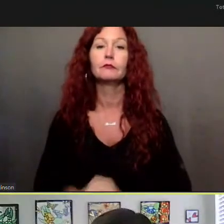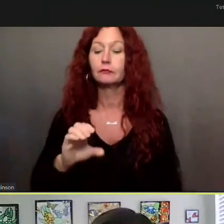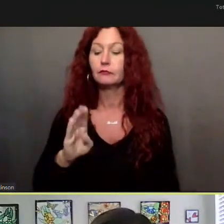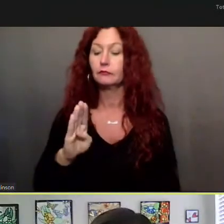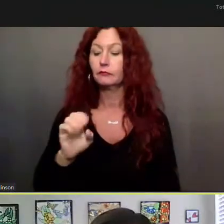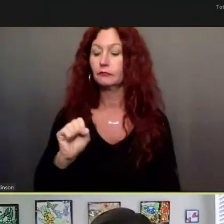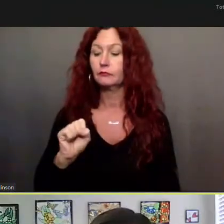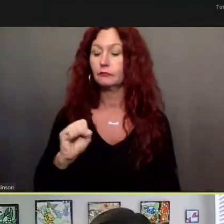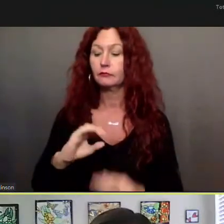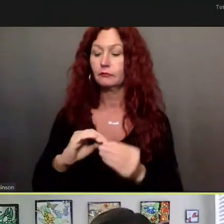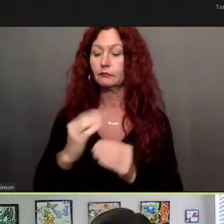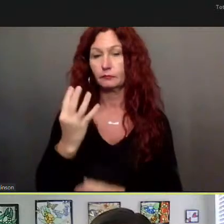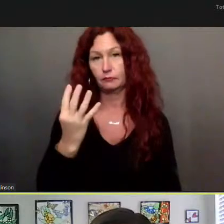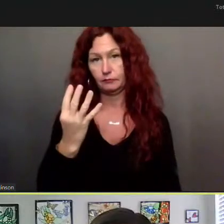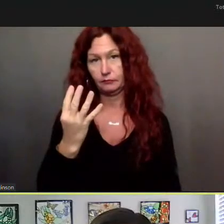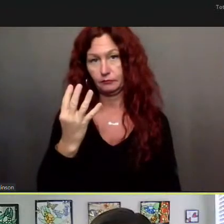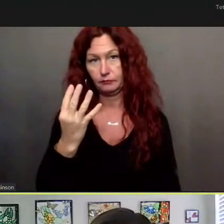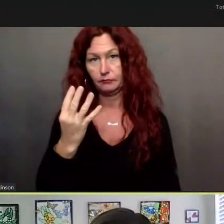the reporter. Mike?